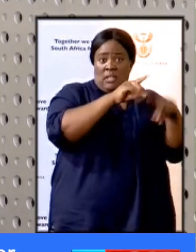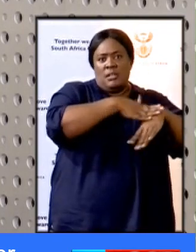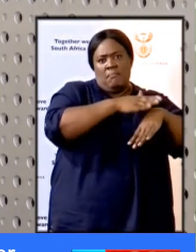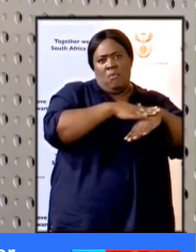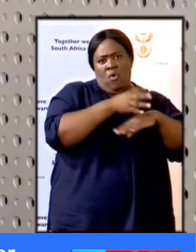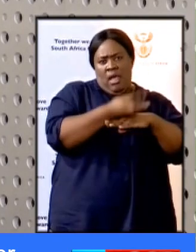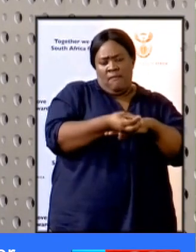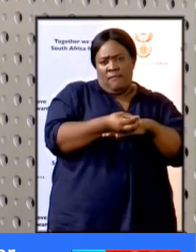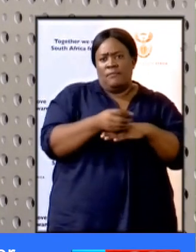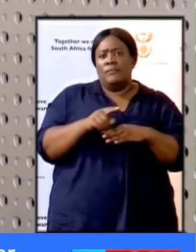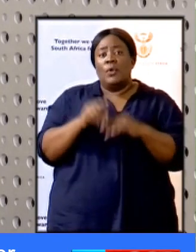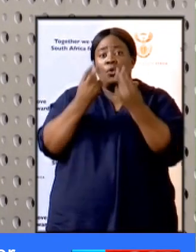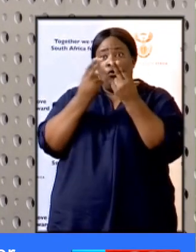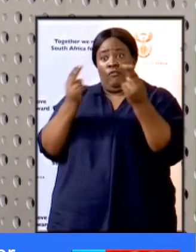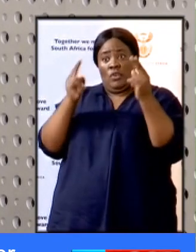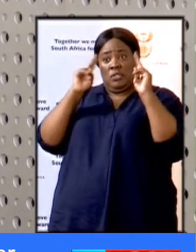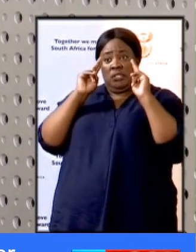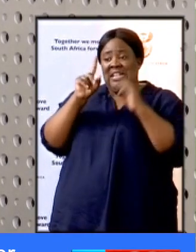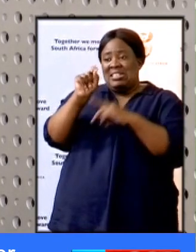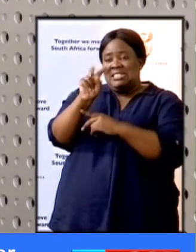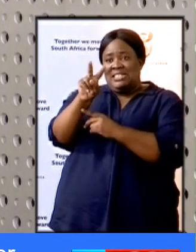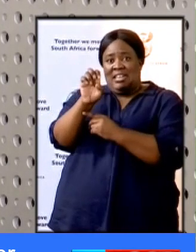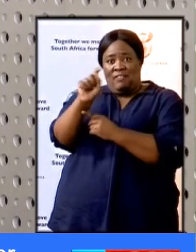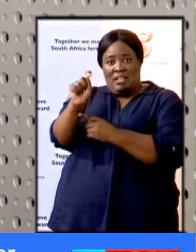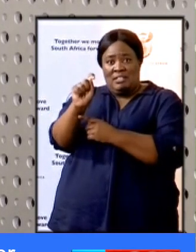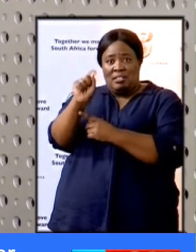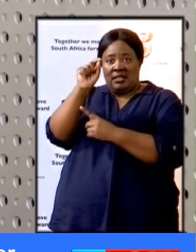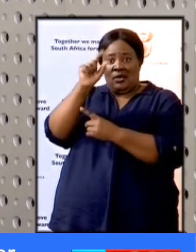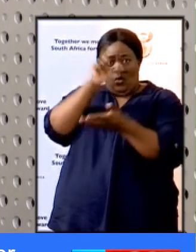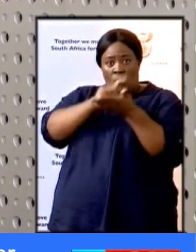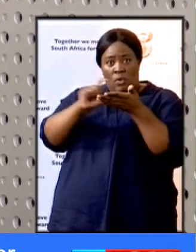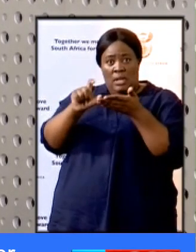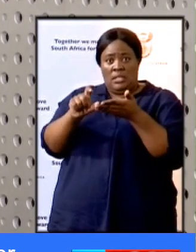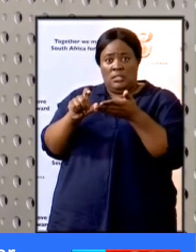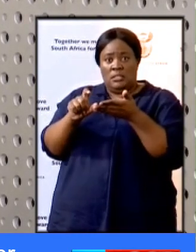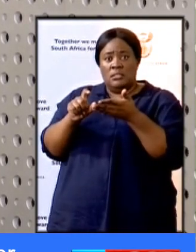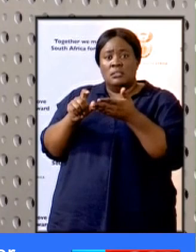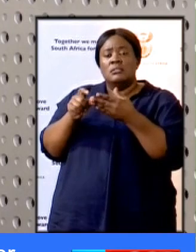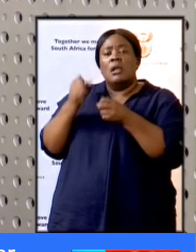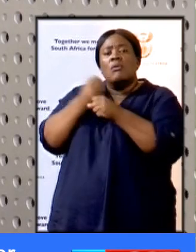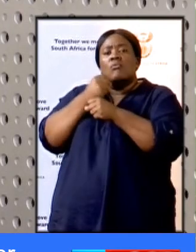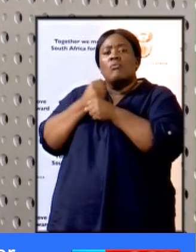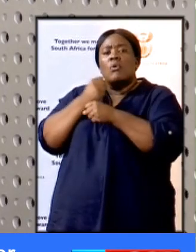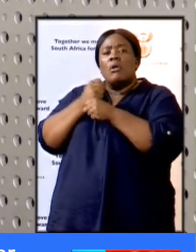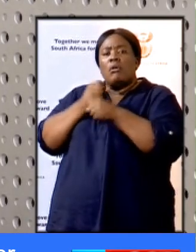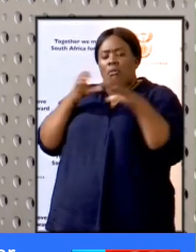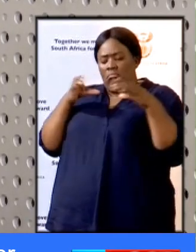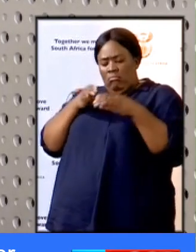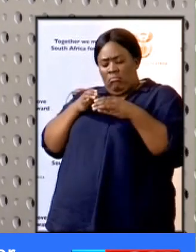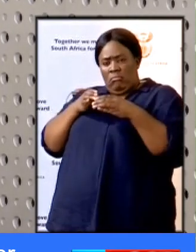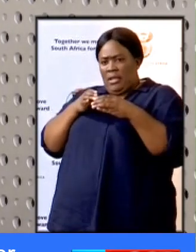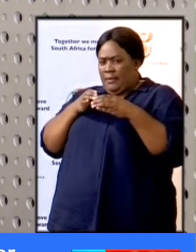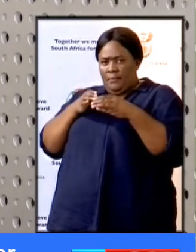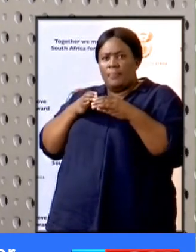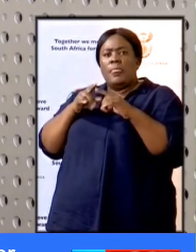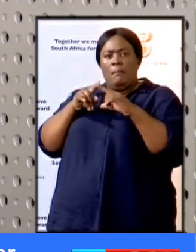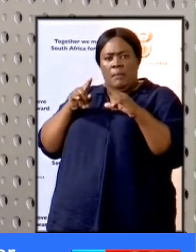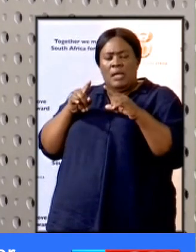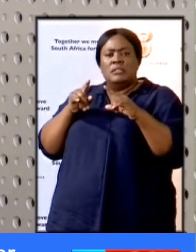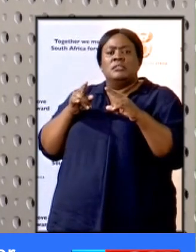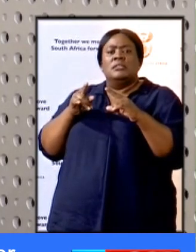Universities and TVET colleges do not operate in a vacuum, but in a historically specific